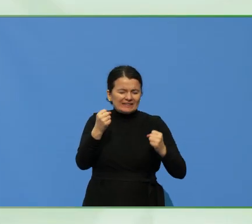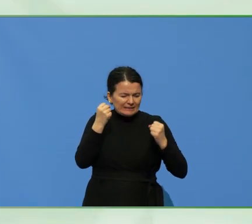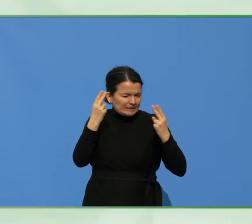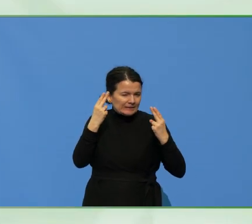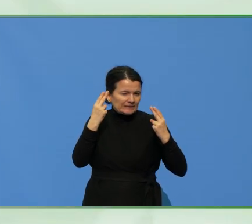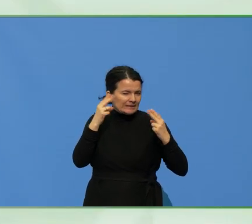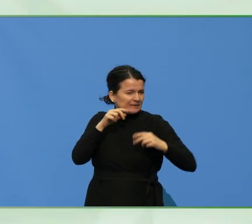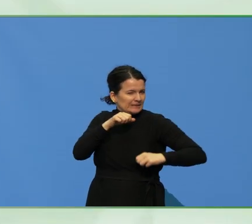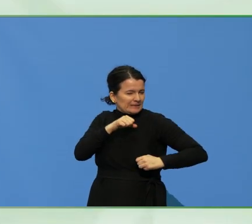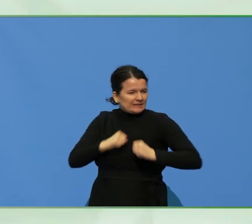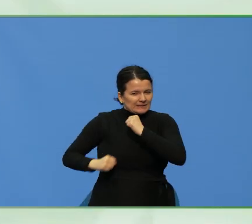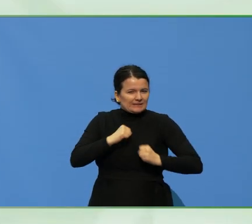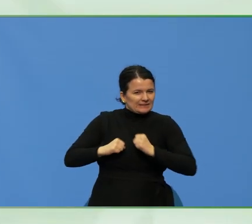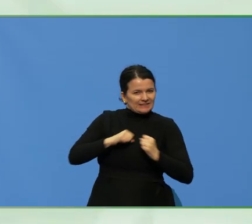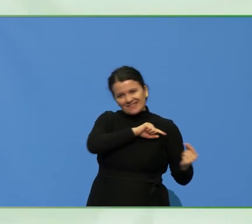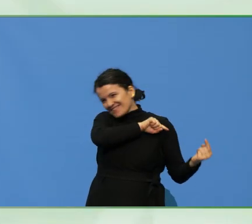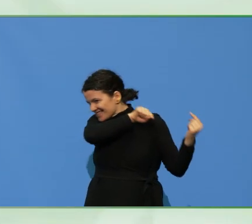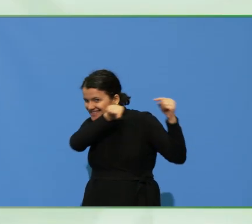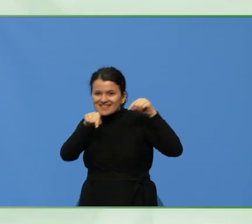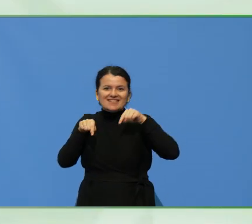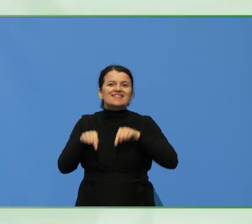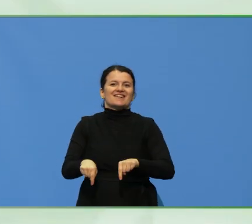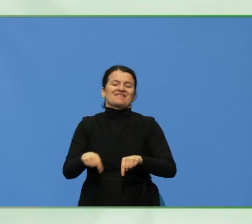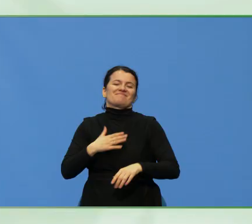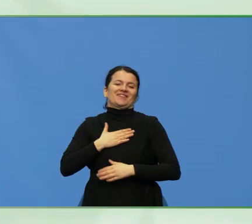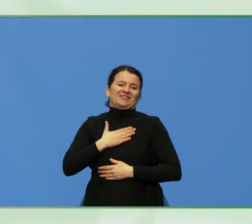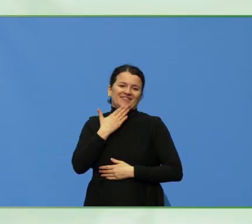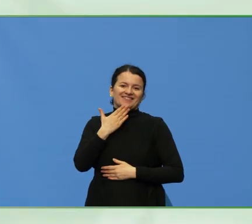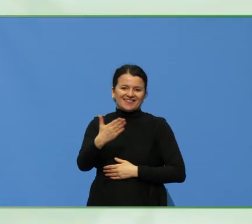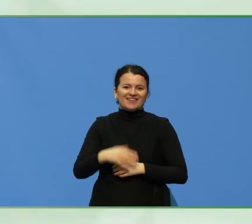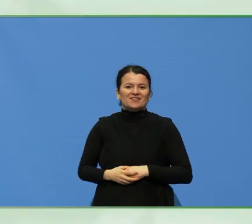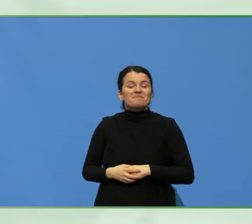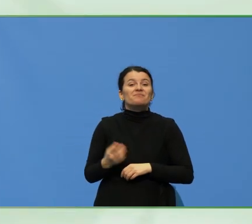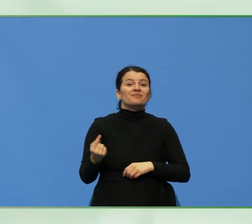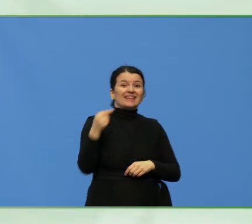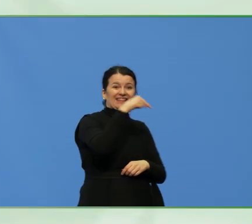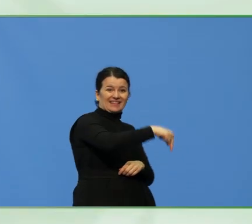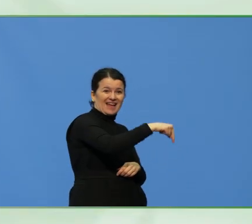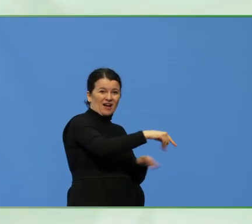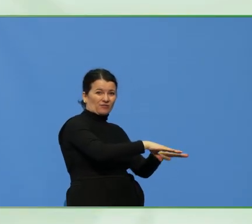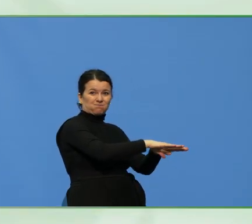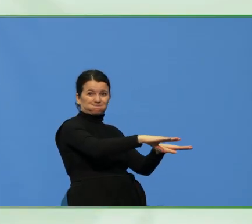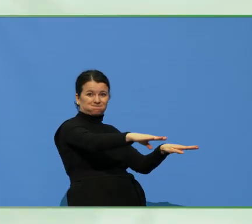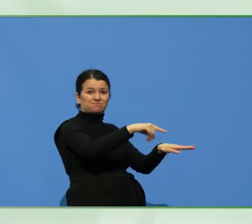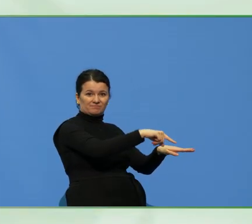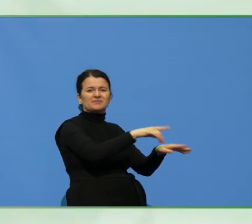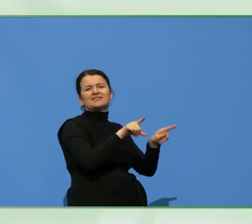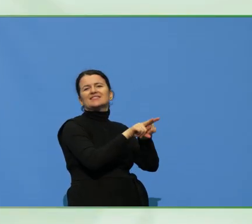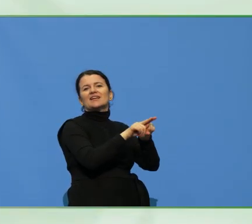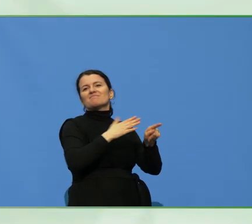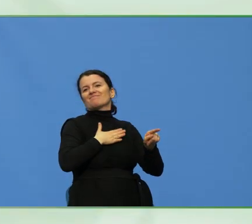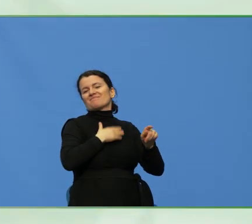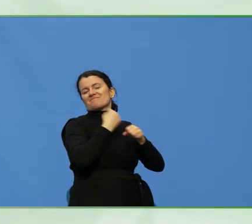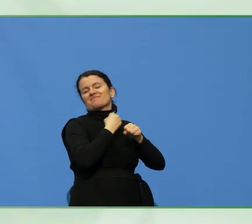morning. We have a booth downstairs. If you have been looking for, a health routine, or you've been kind of having that